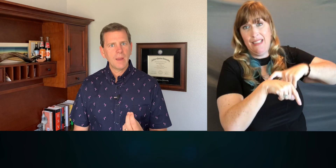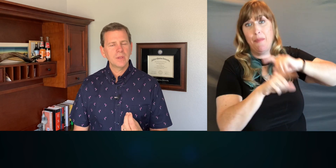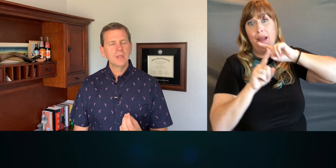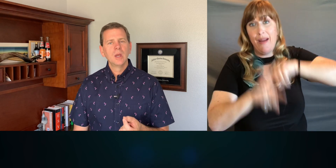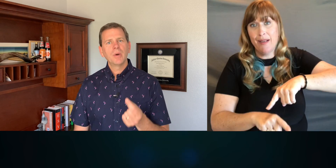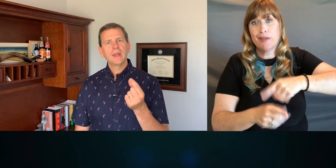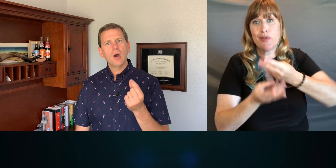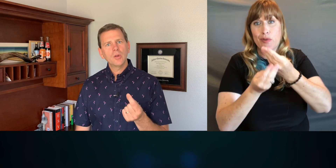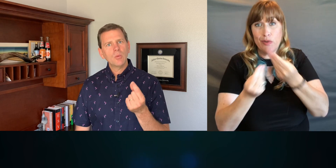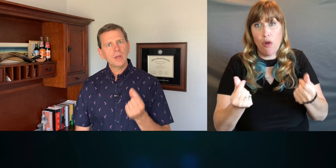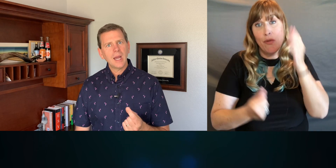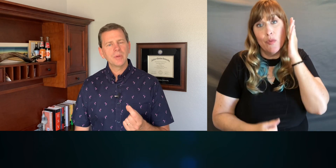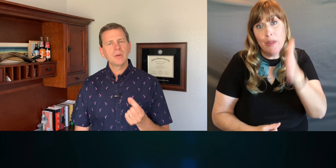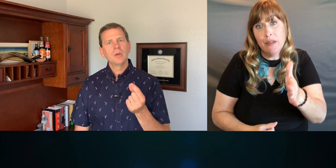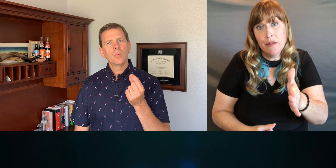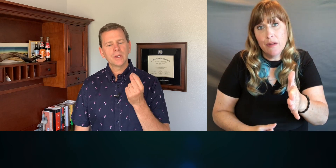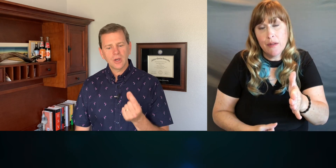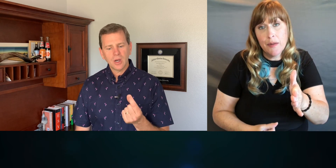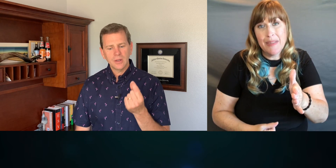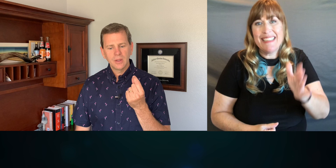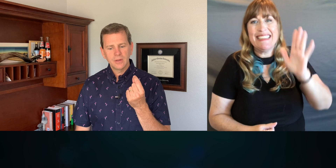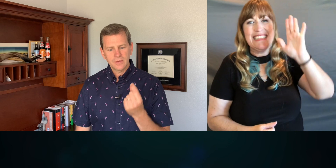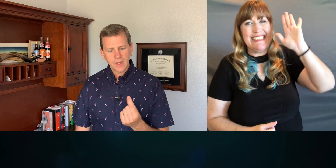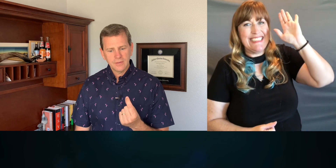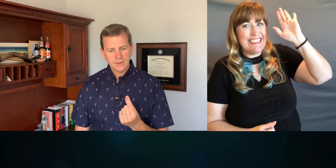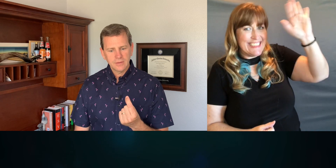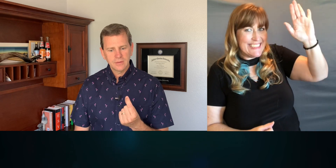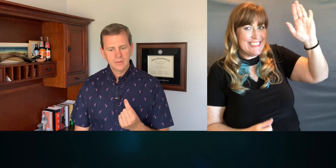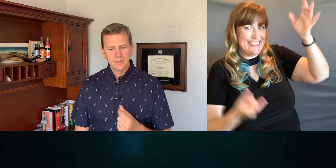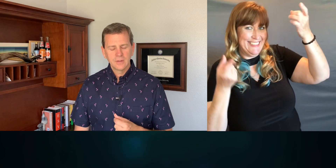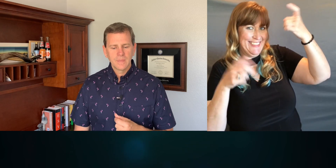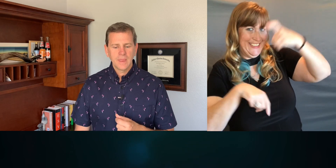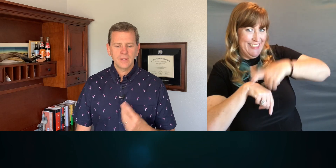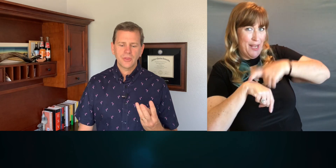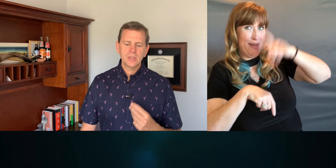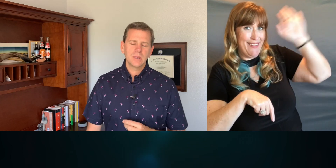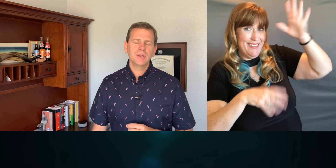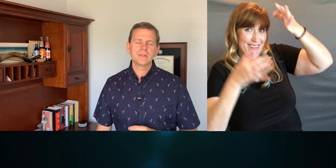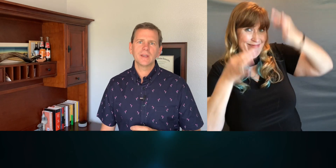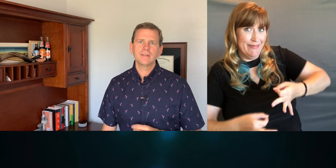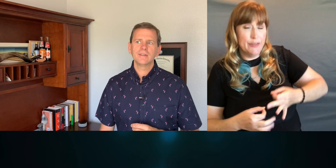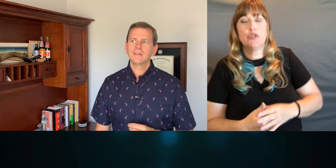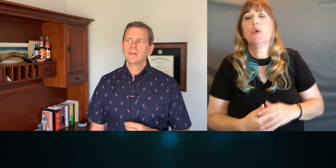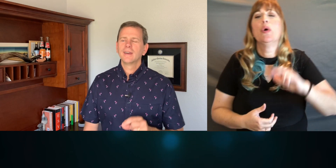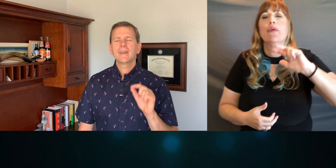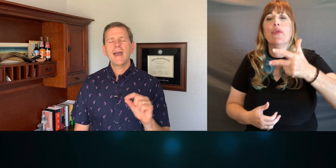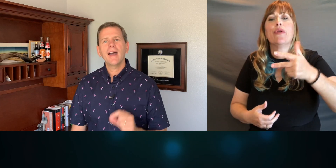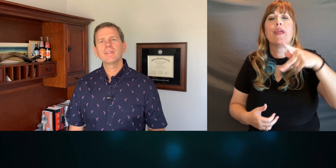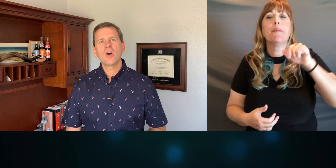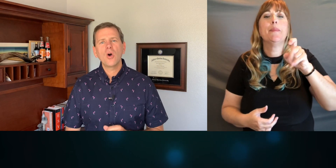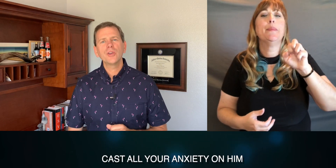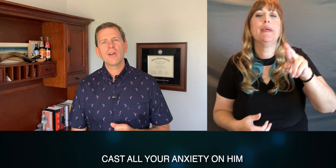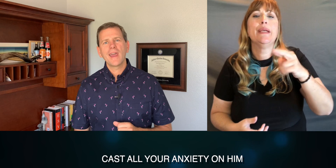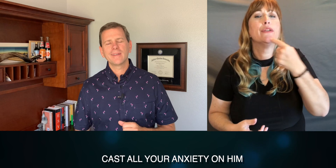will happen, but it only will happen when God decides it. I think the third thing Peter says is,